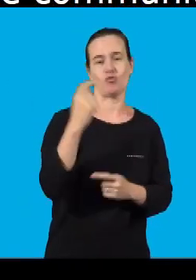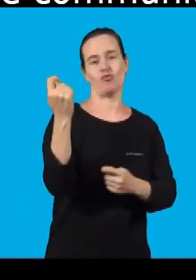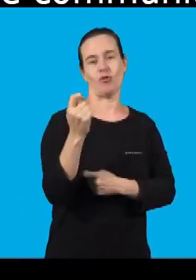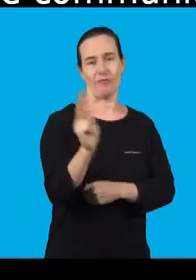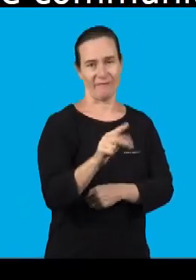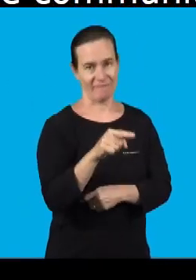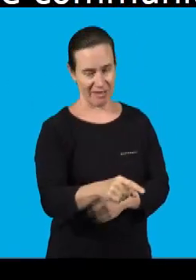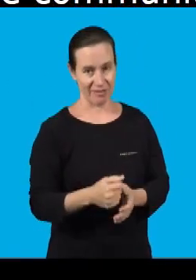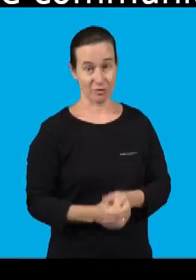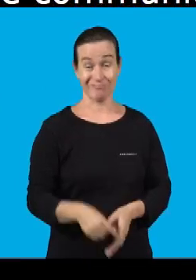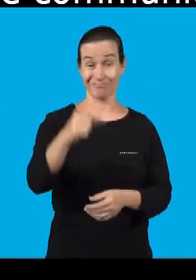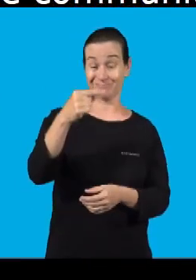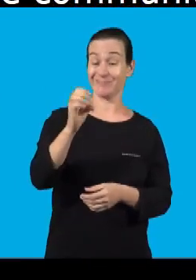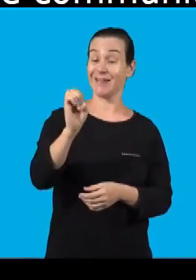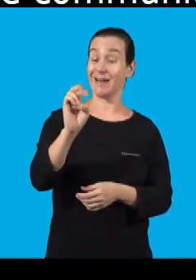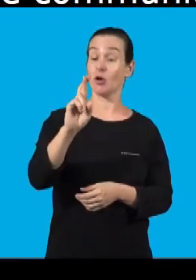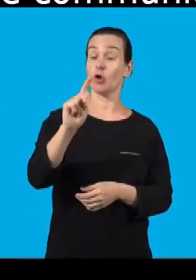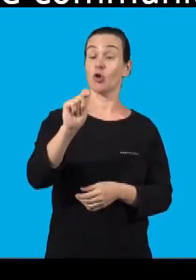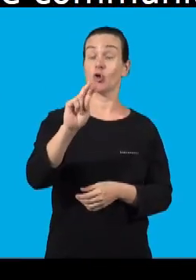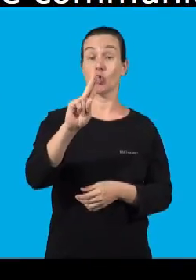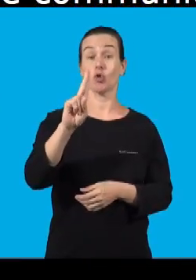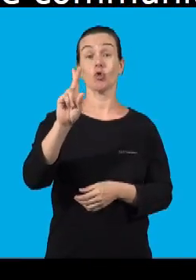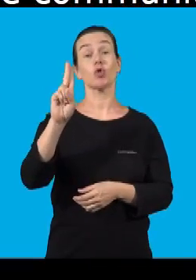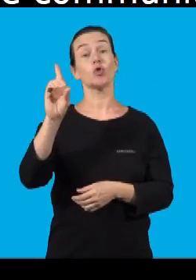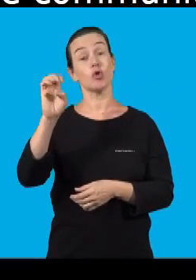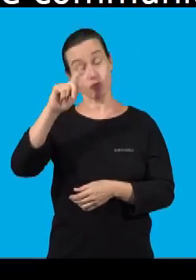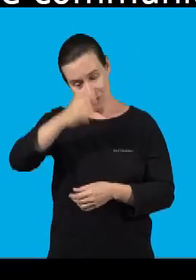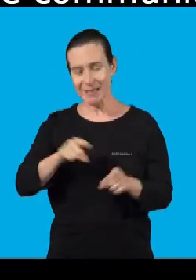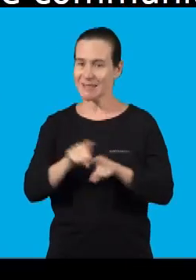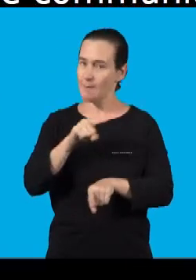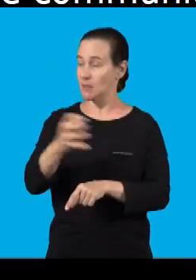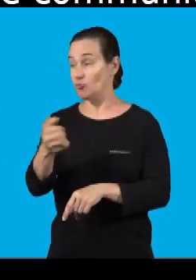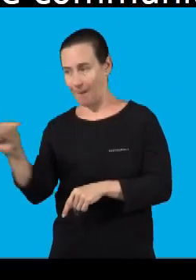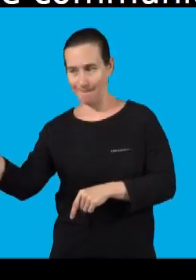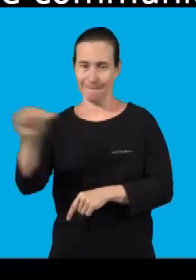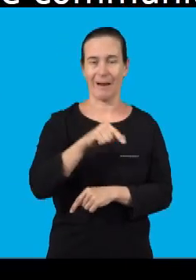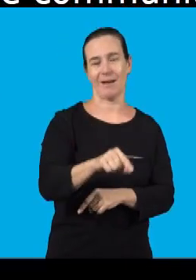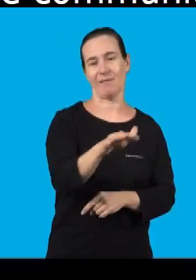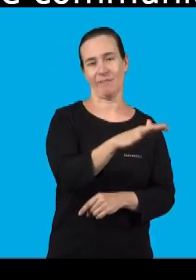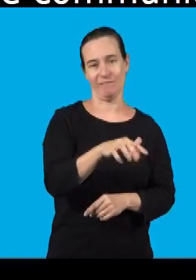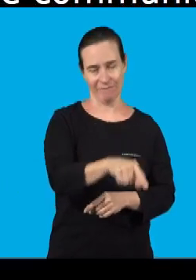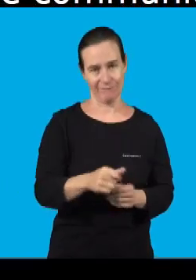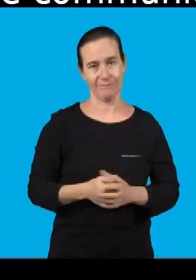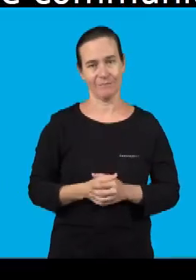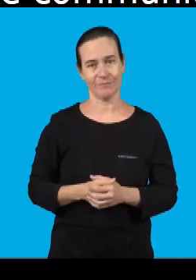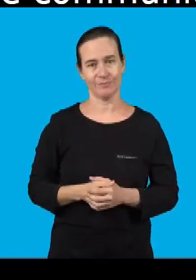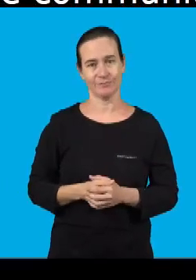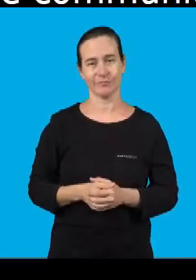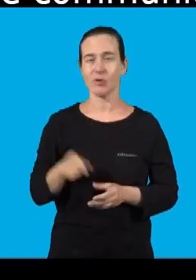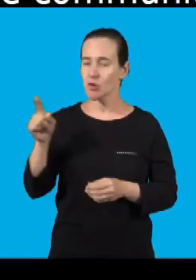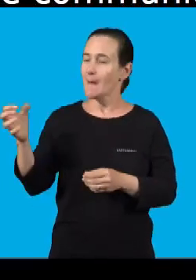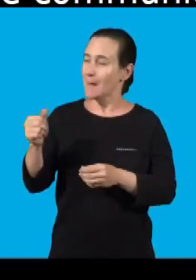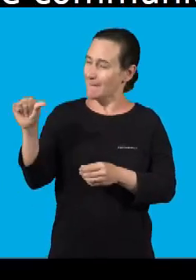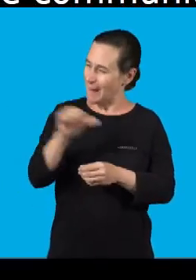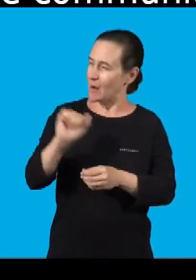village, all right? And Gertrude's son, when he takes them back to Hindosheni. So what is he doing? He's taking them back